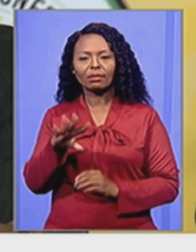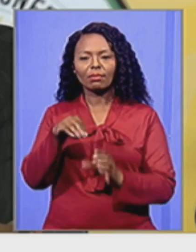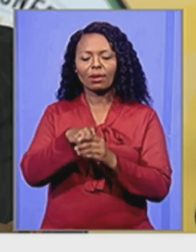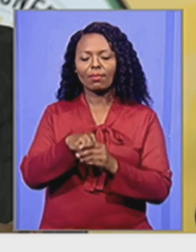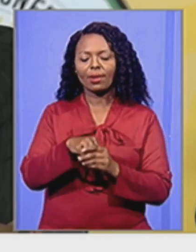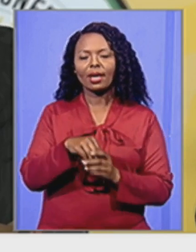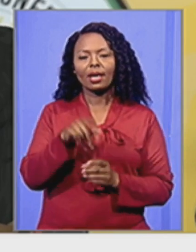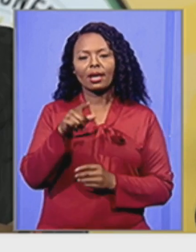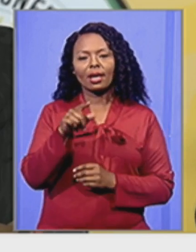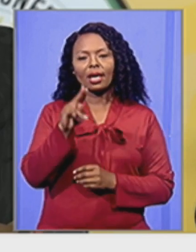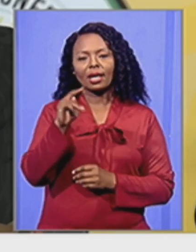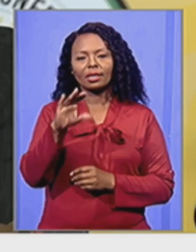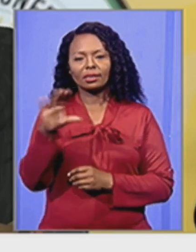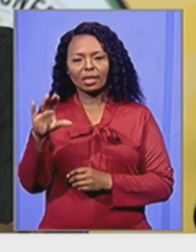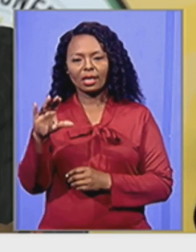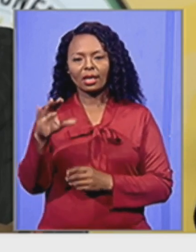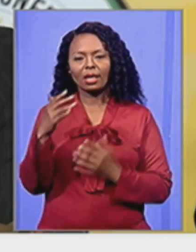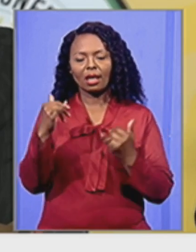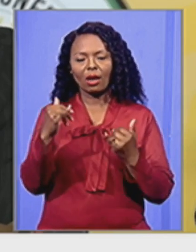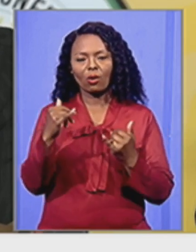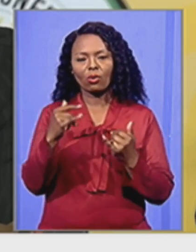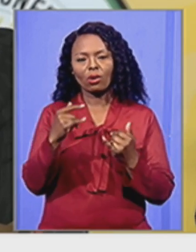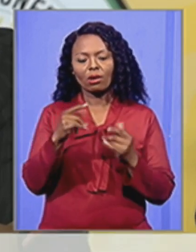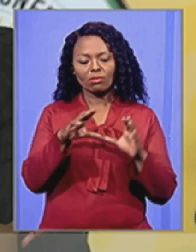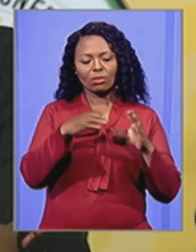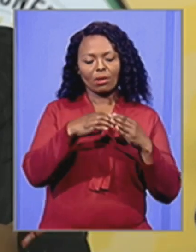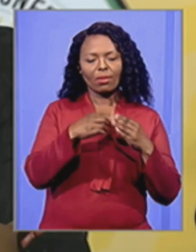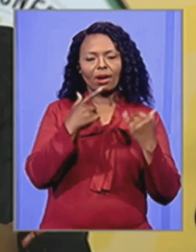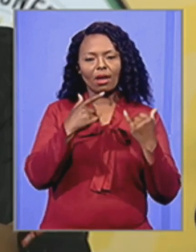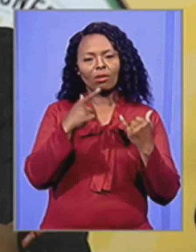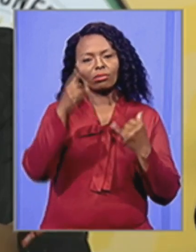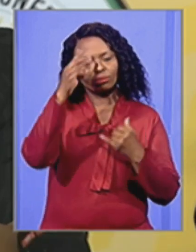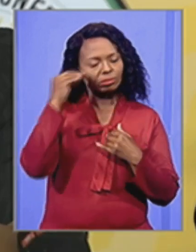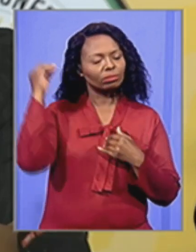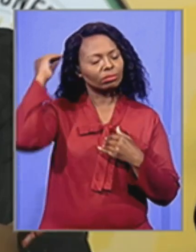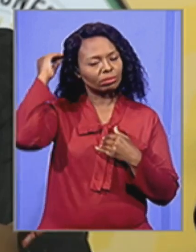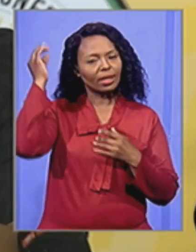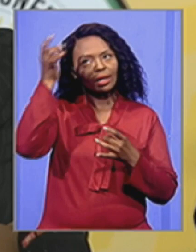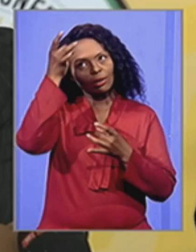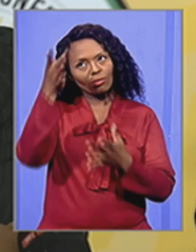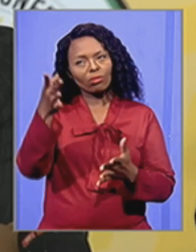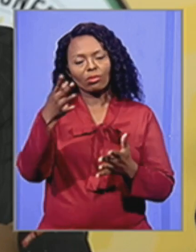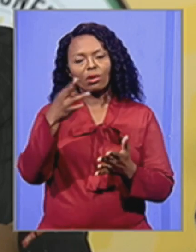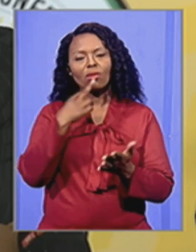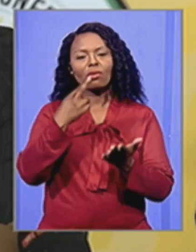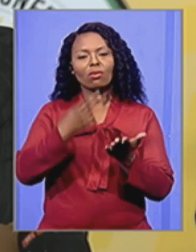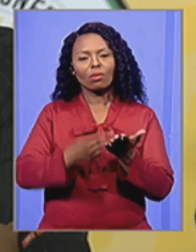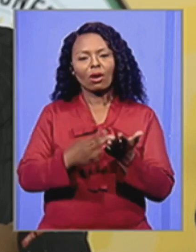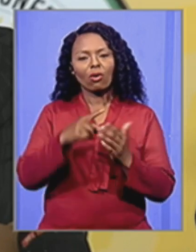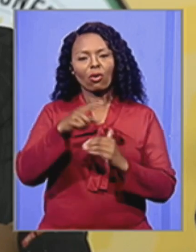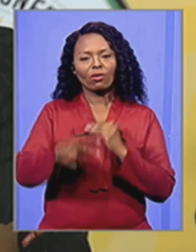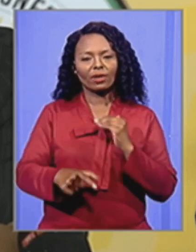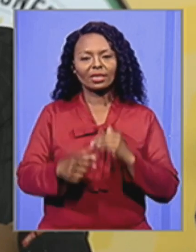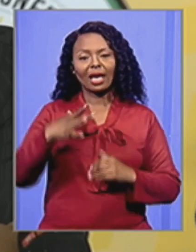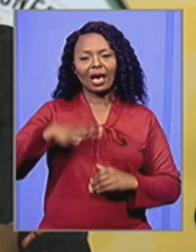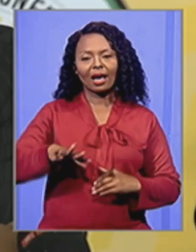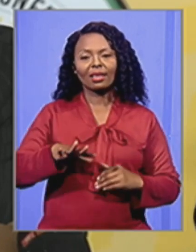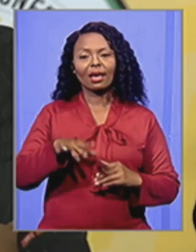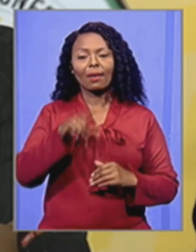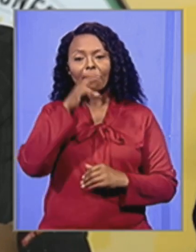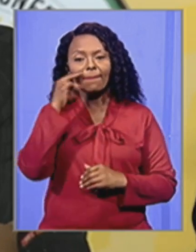So the steering committee ceased with that matter And will report to conference The rest of other people